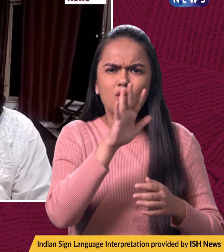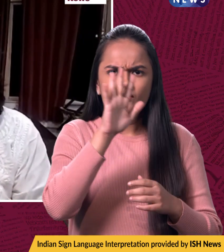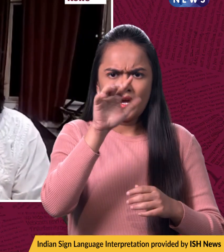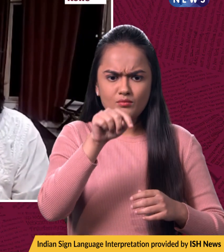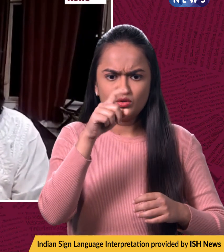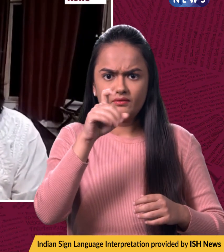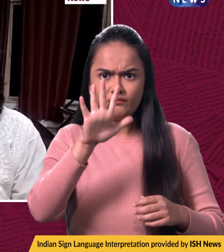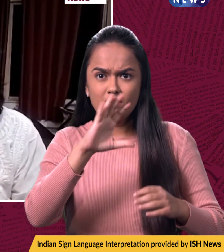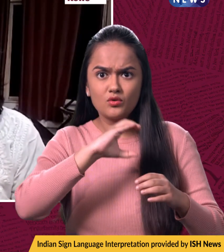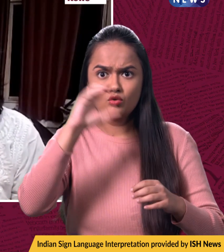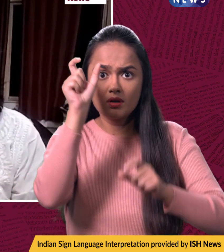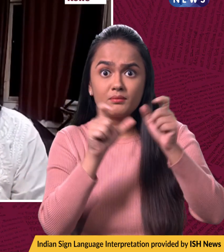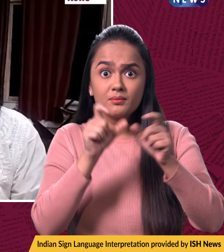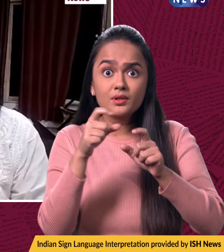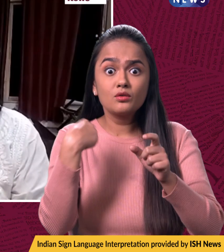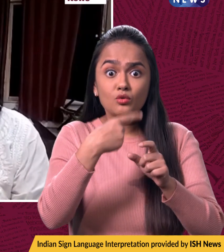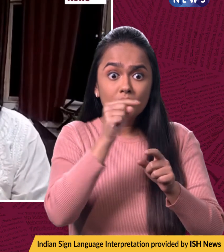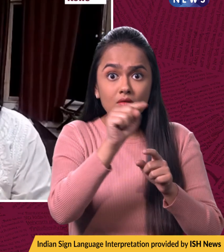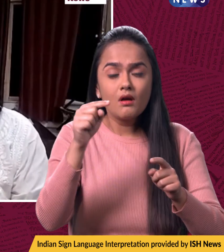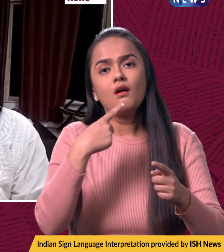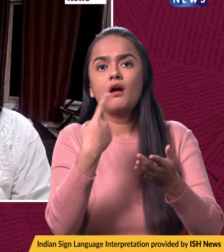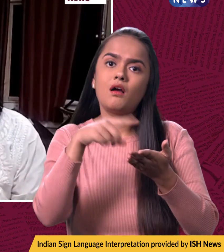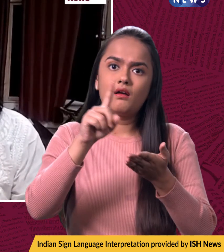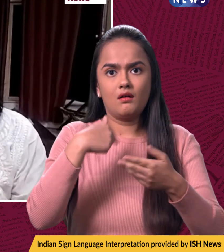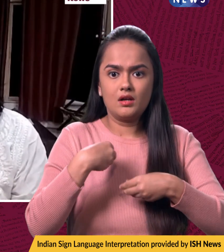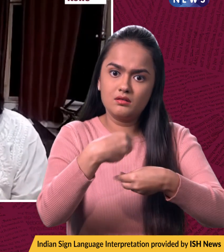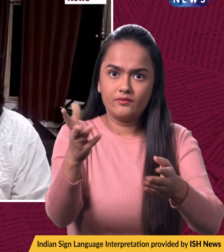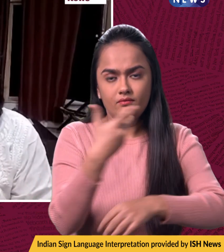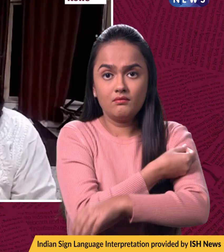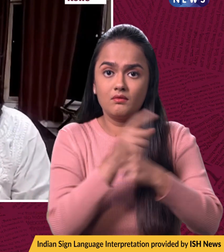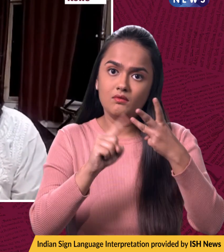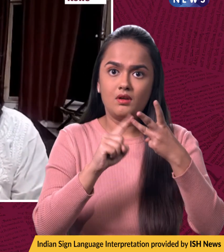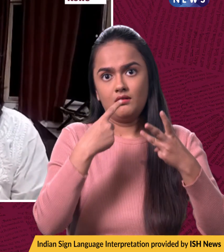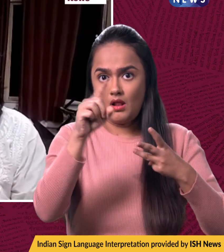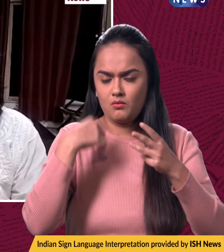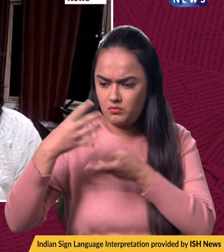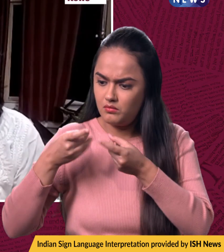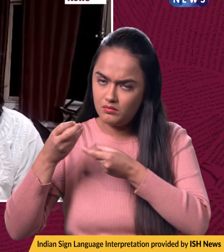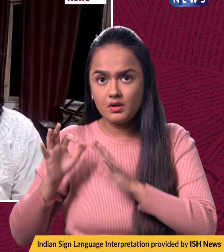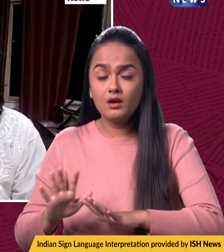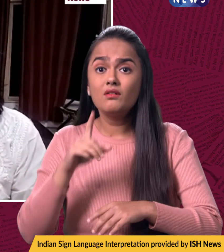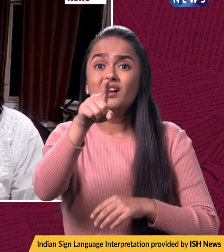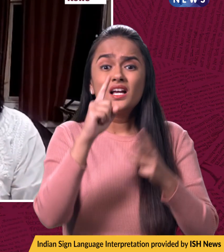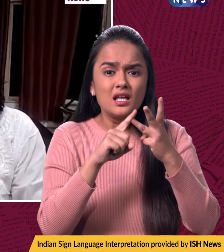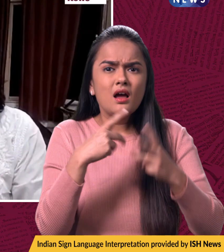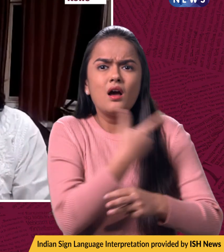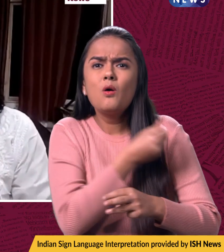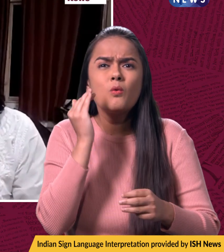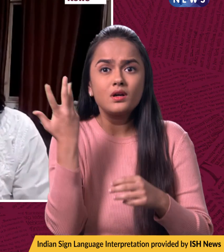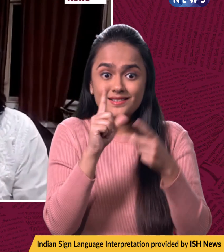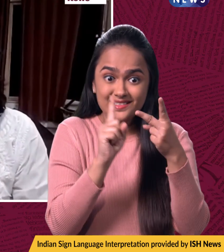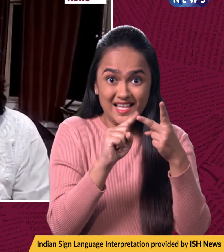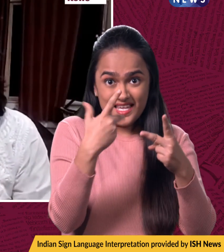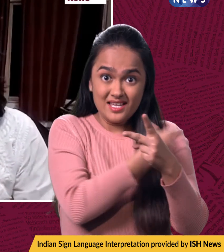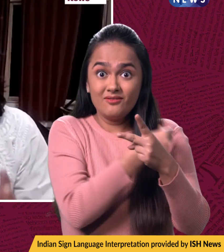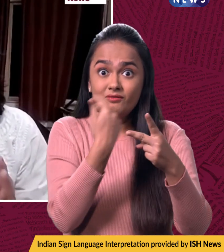5.75 crore people are eligible for the third dose in the ongoing drive. Now, people can take the third dose only after